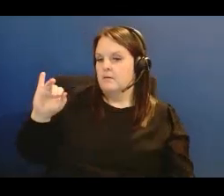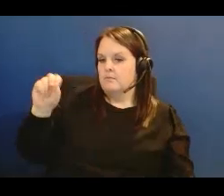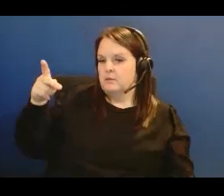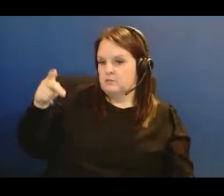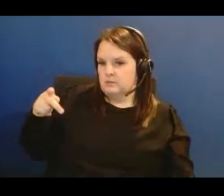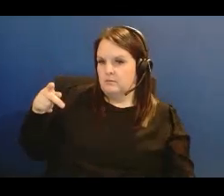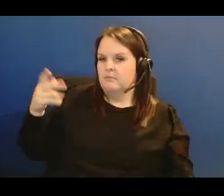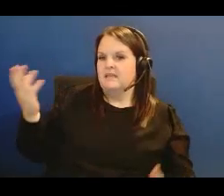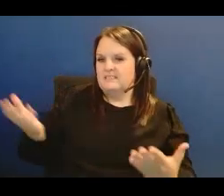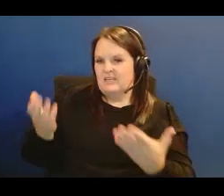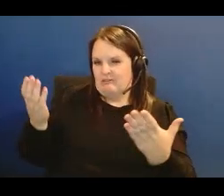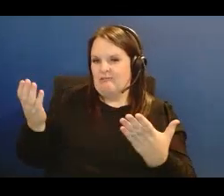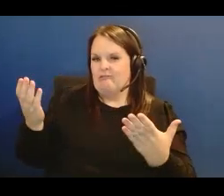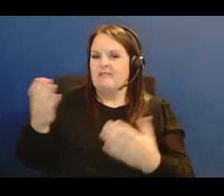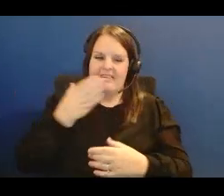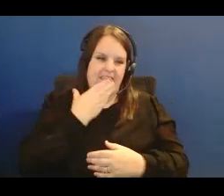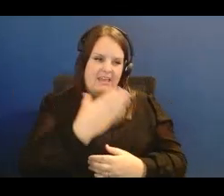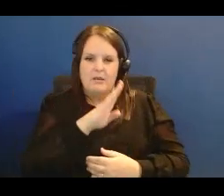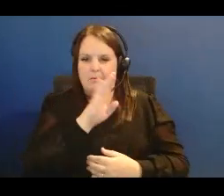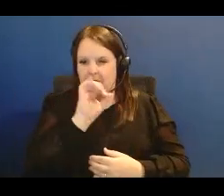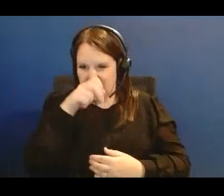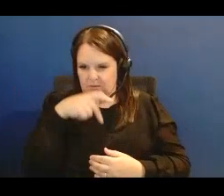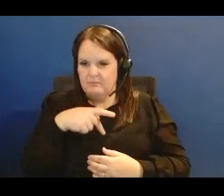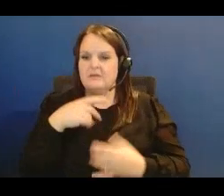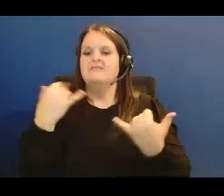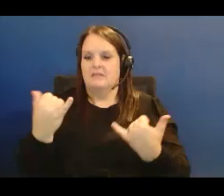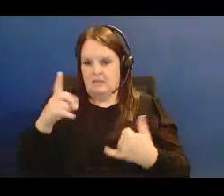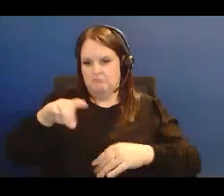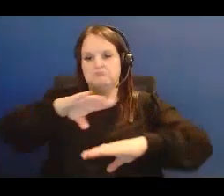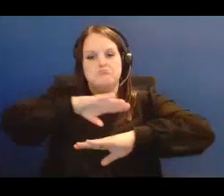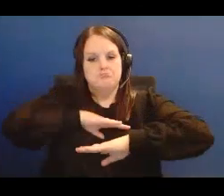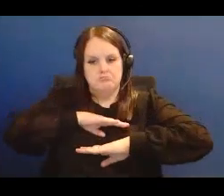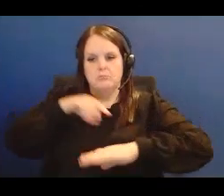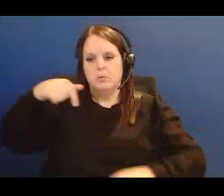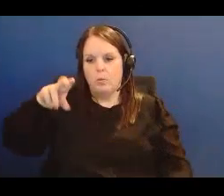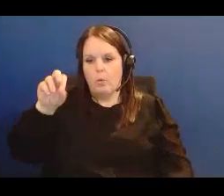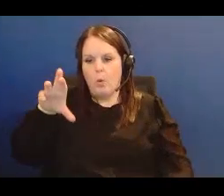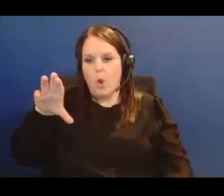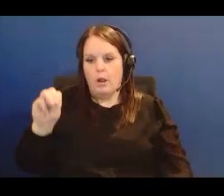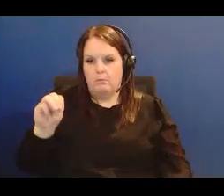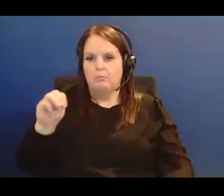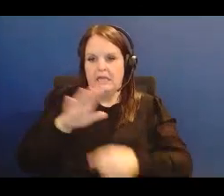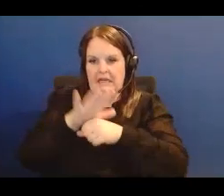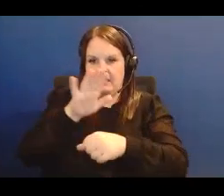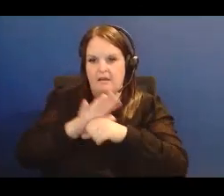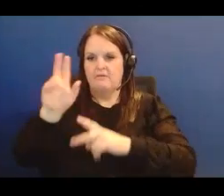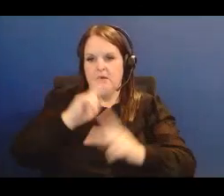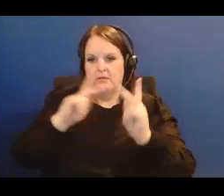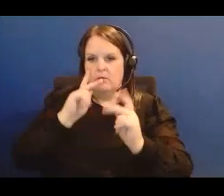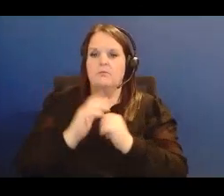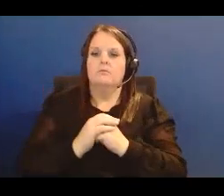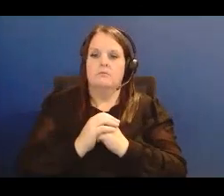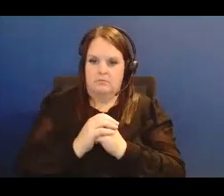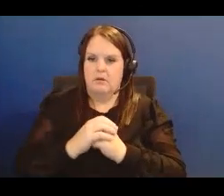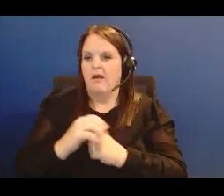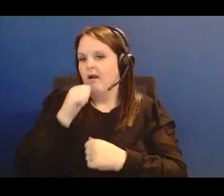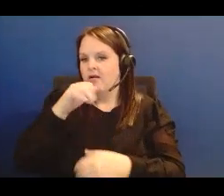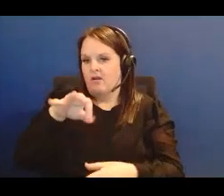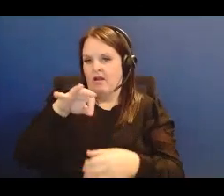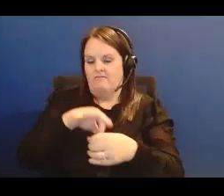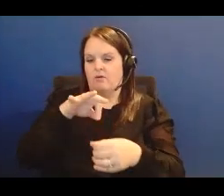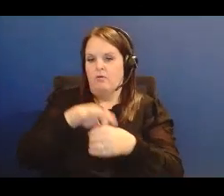Oh, thank you, Bishop. With that, we do have quorum, Mr. Chair. Our non-voting ex